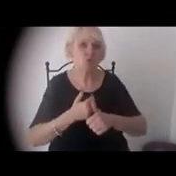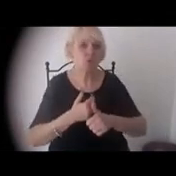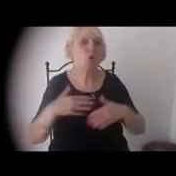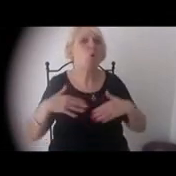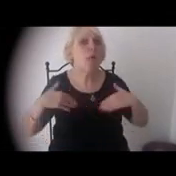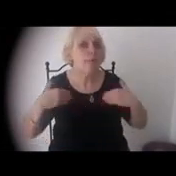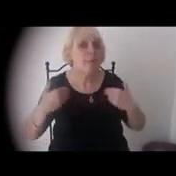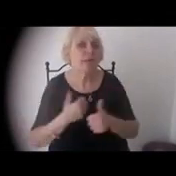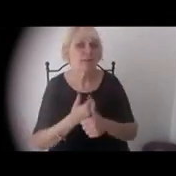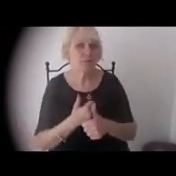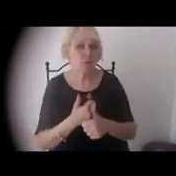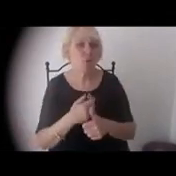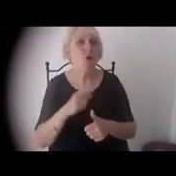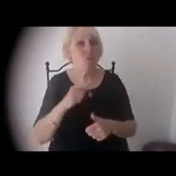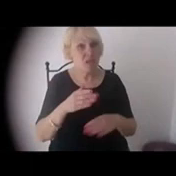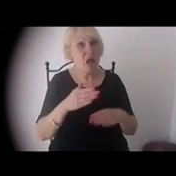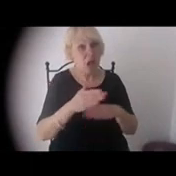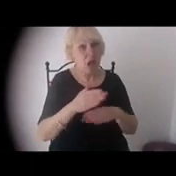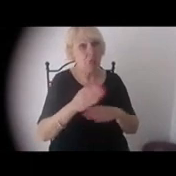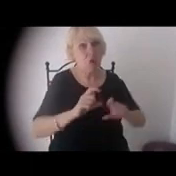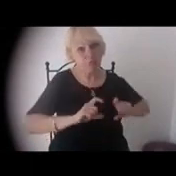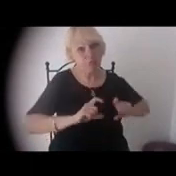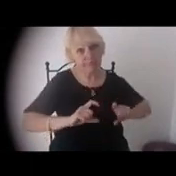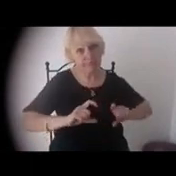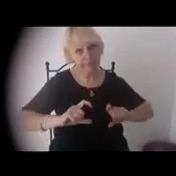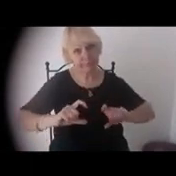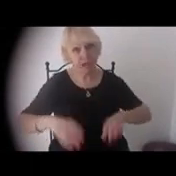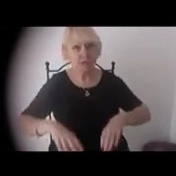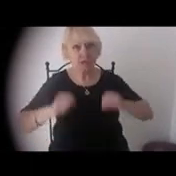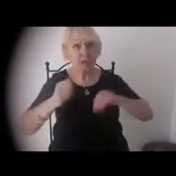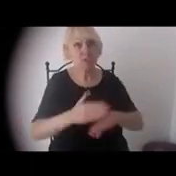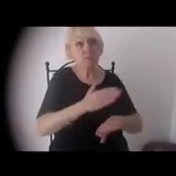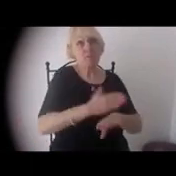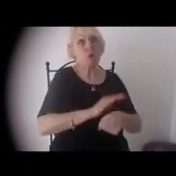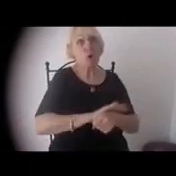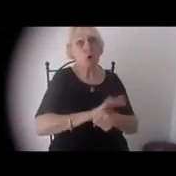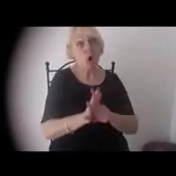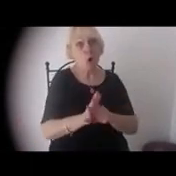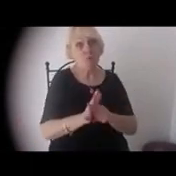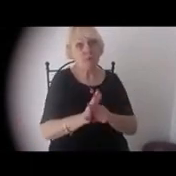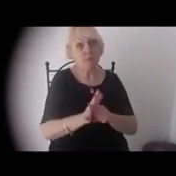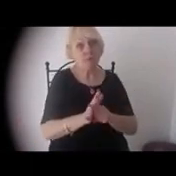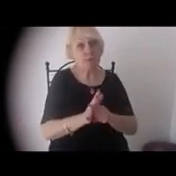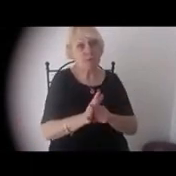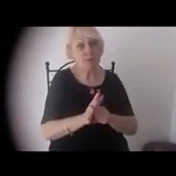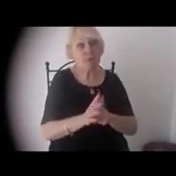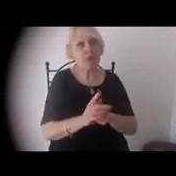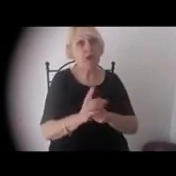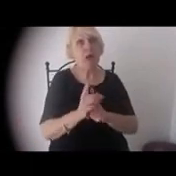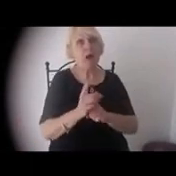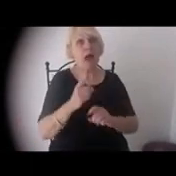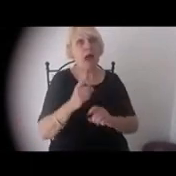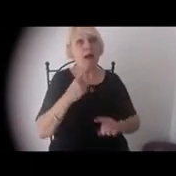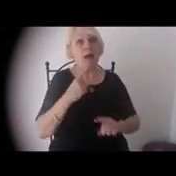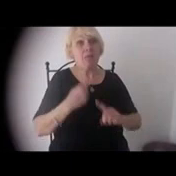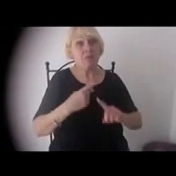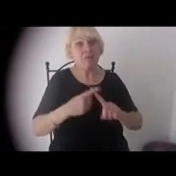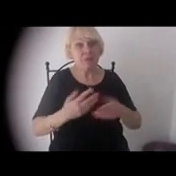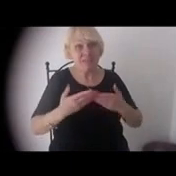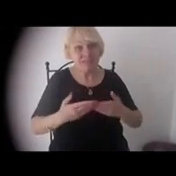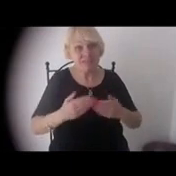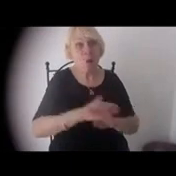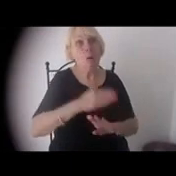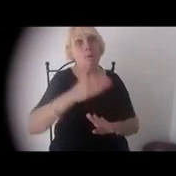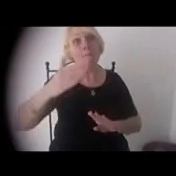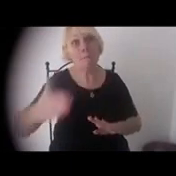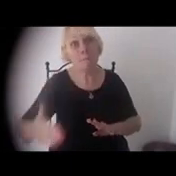an ongoing piece of work that we've been doing prior to COVID. It feels as if it's accelerating post-COVID because there is a lot